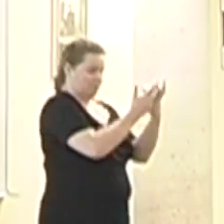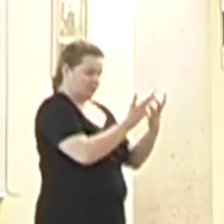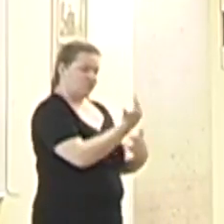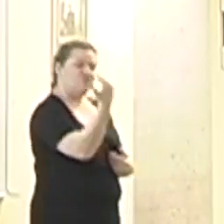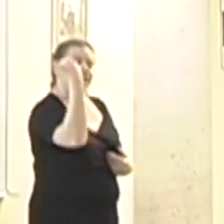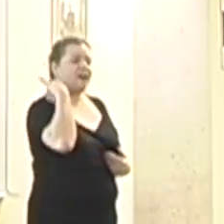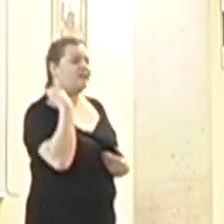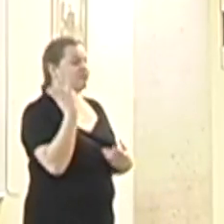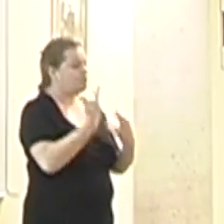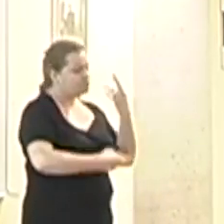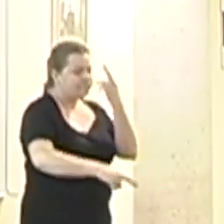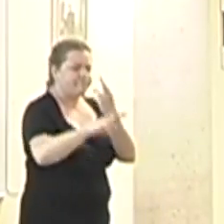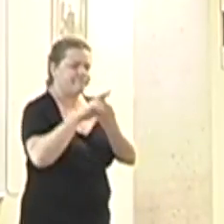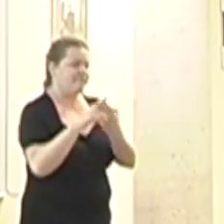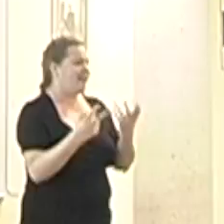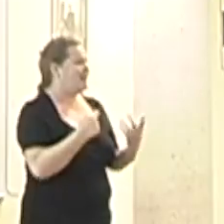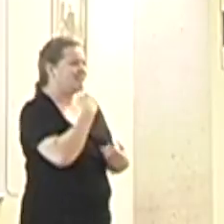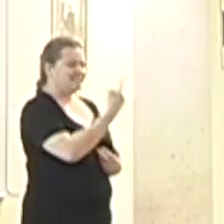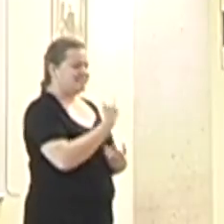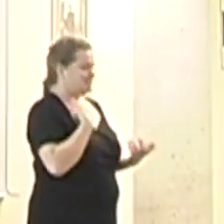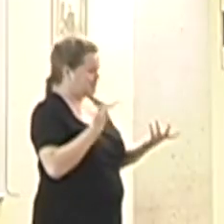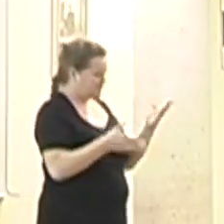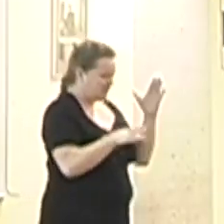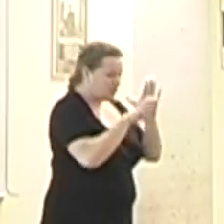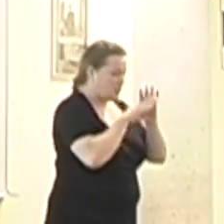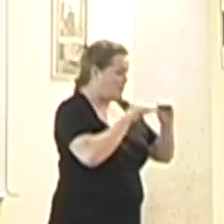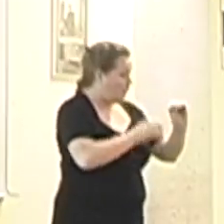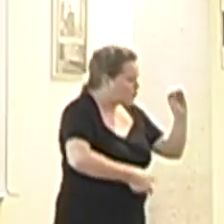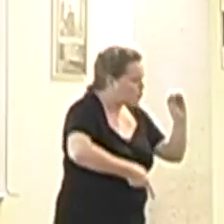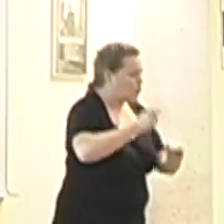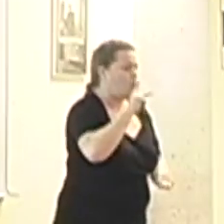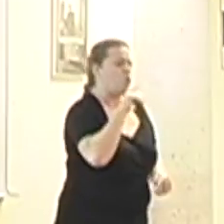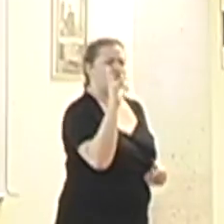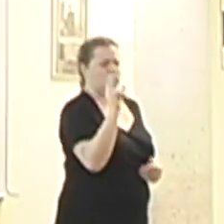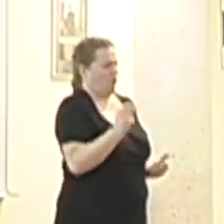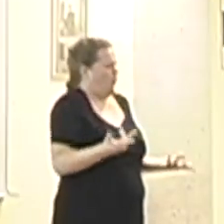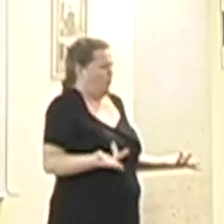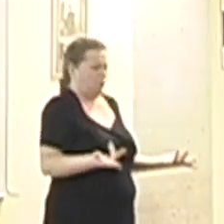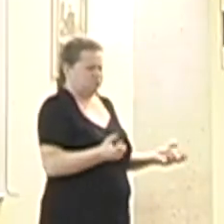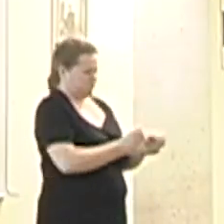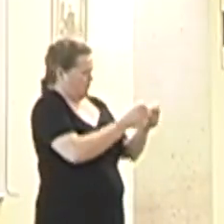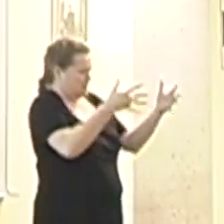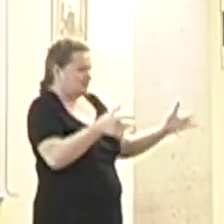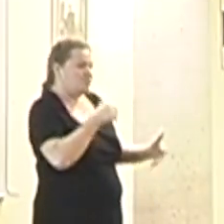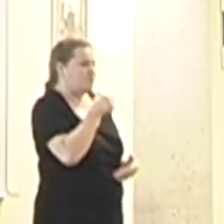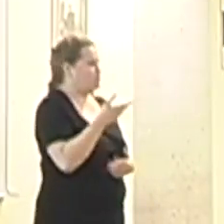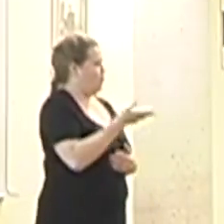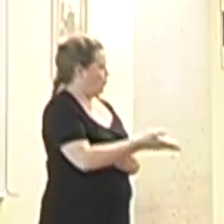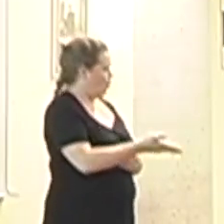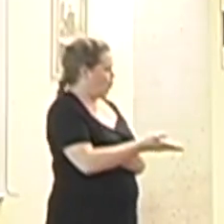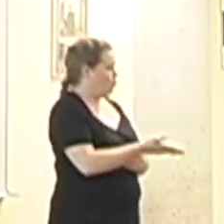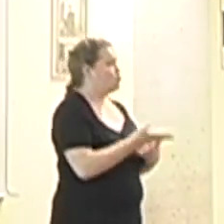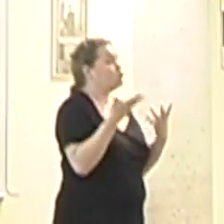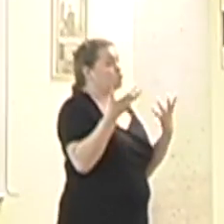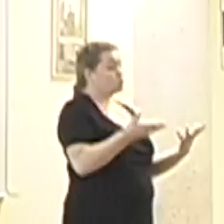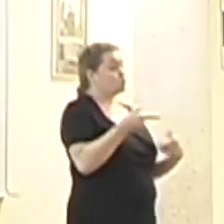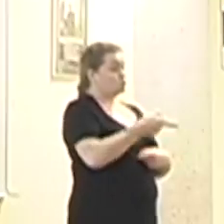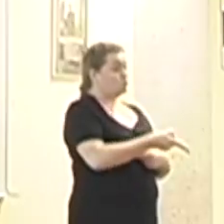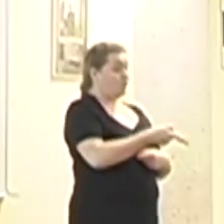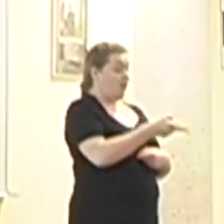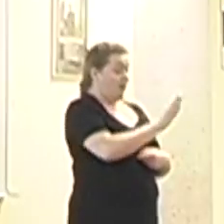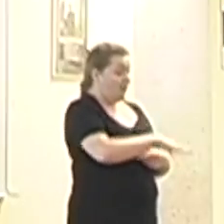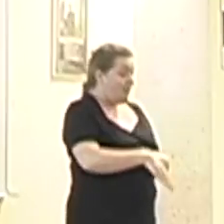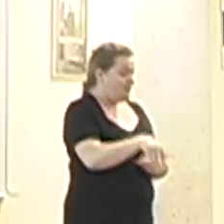signs are not overrepresented in children's early vocabularies, and that children's forms are often less motivated than